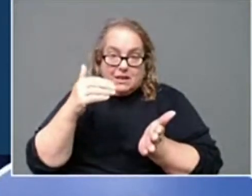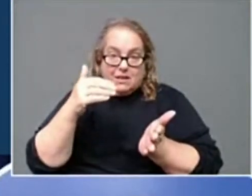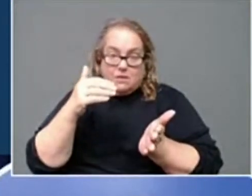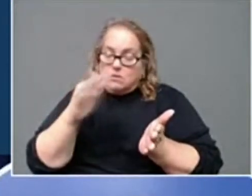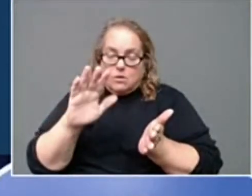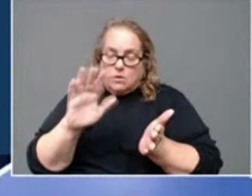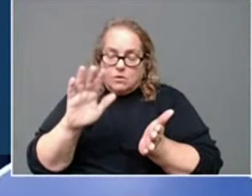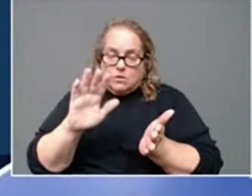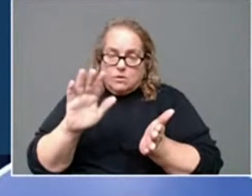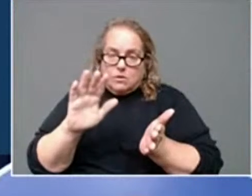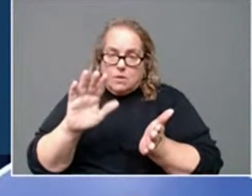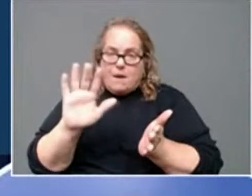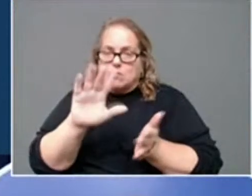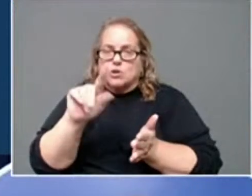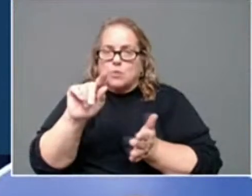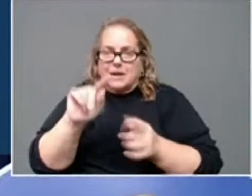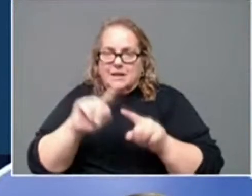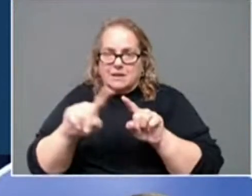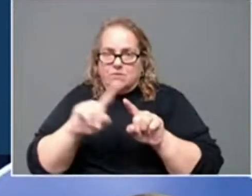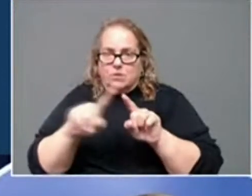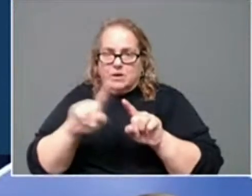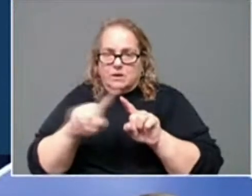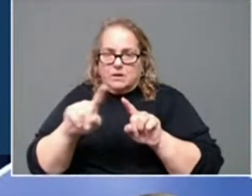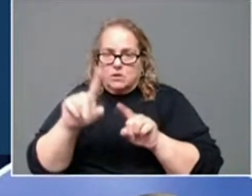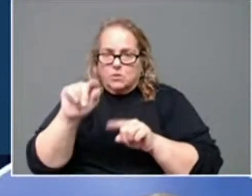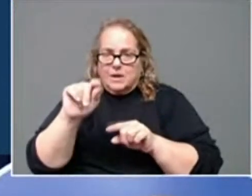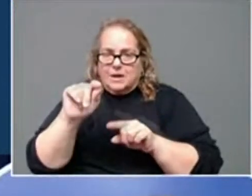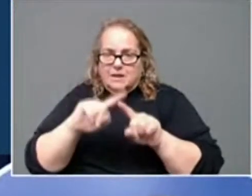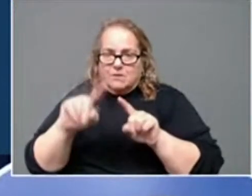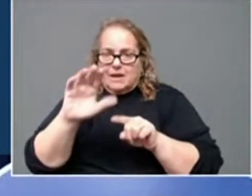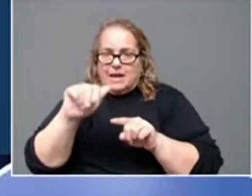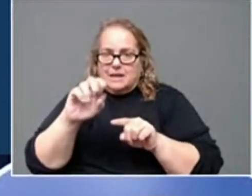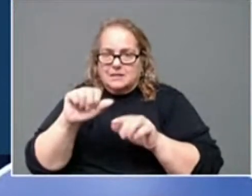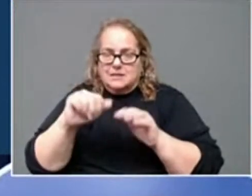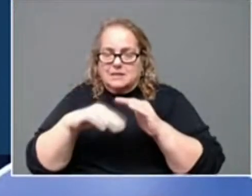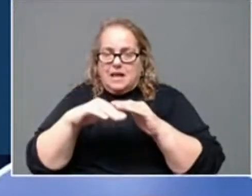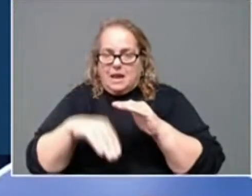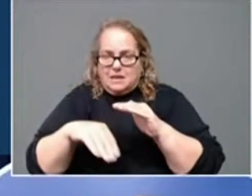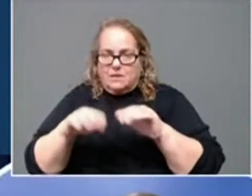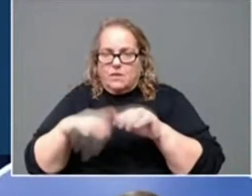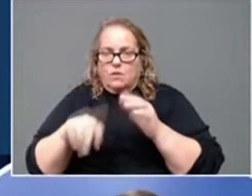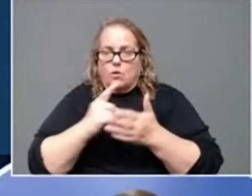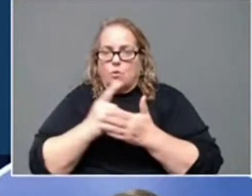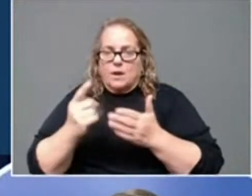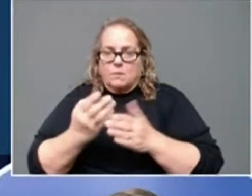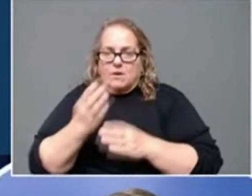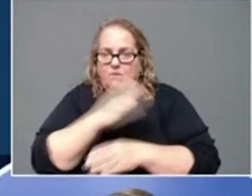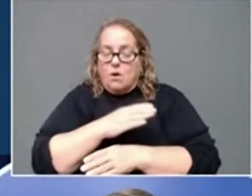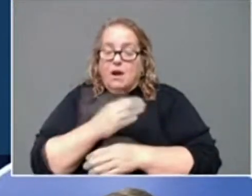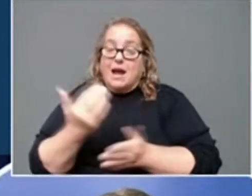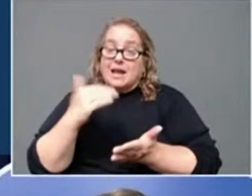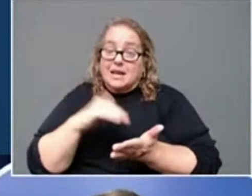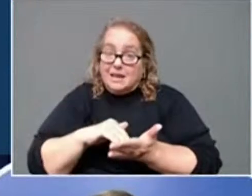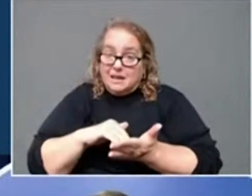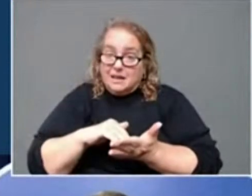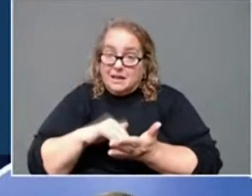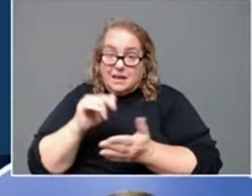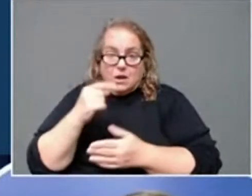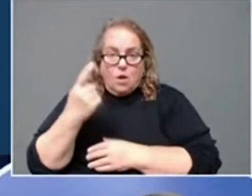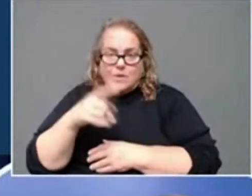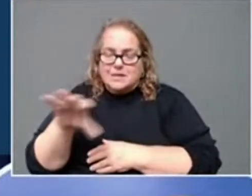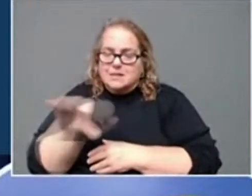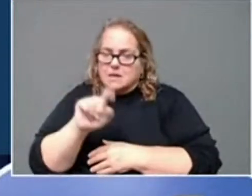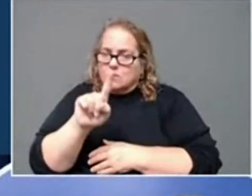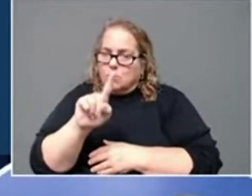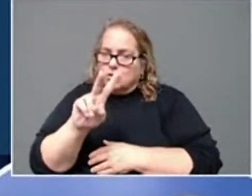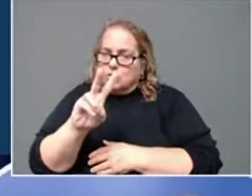it's about 20 cases less than the week before. Again, it always takes a week or two to